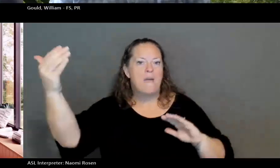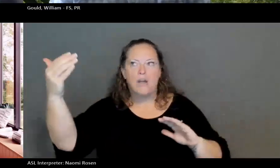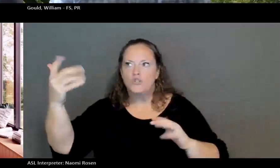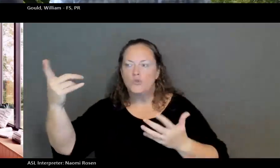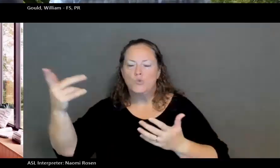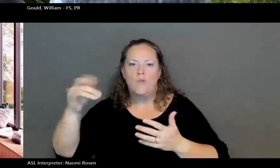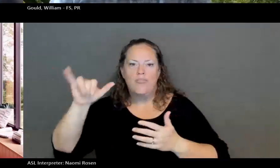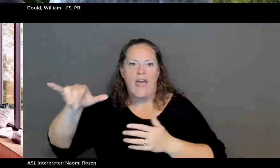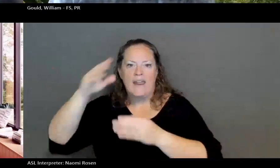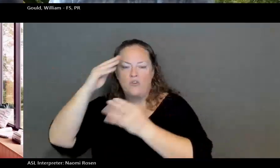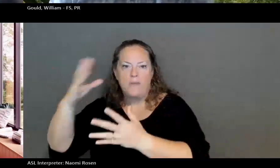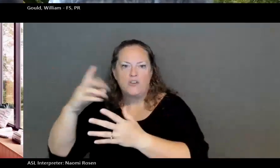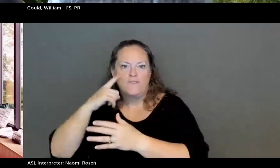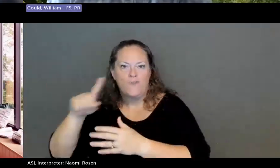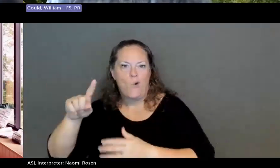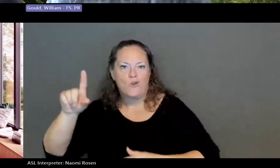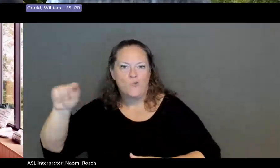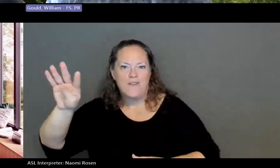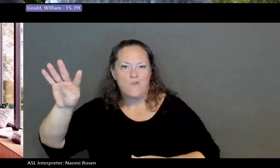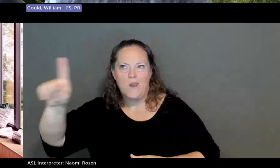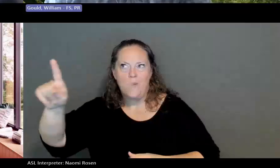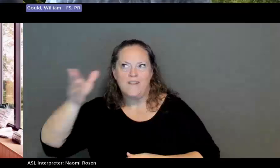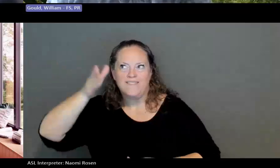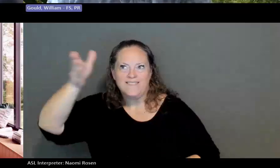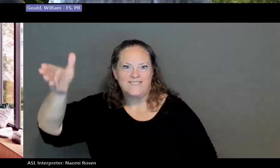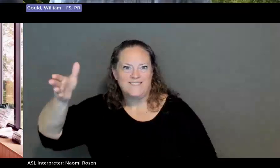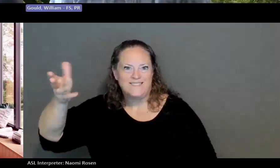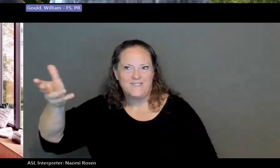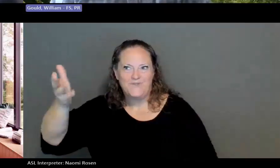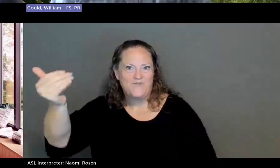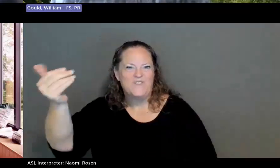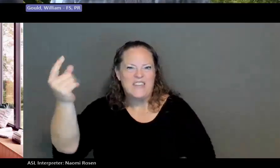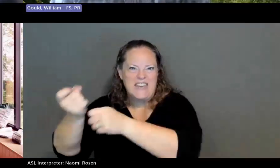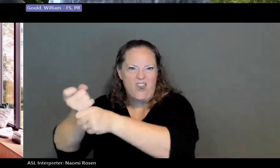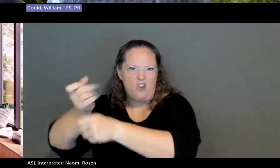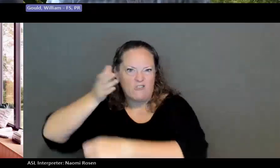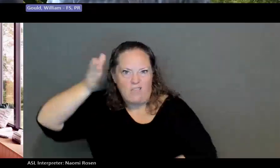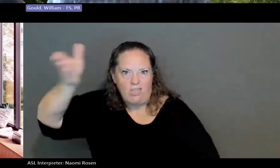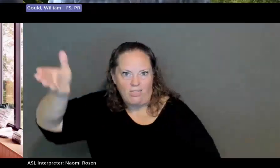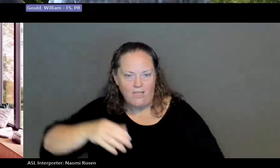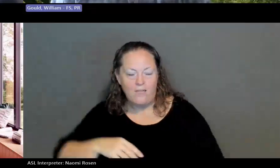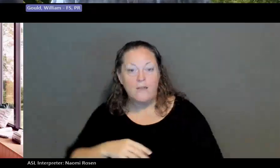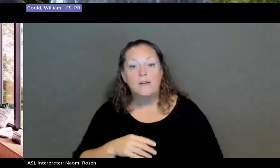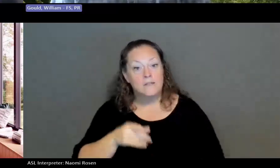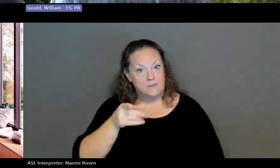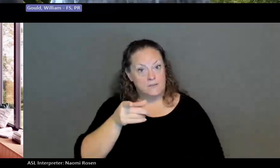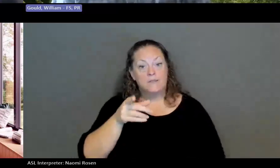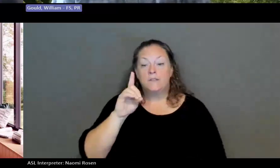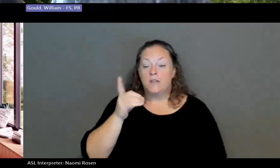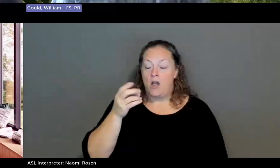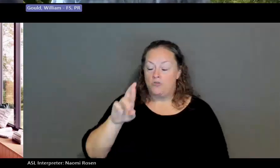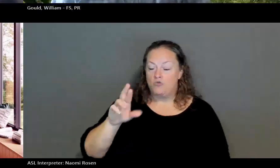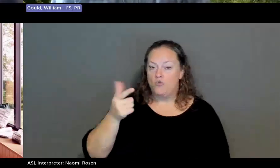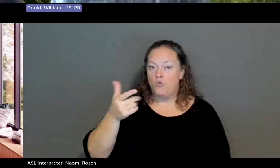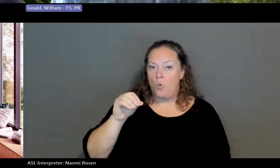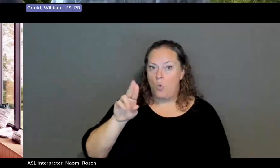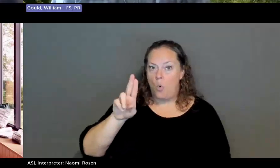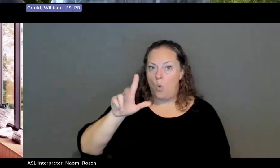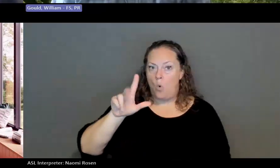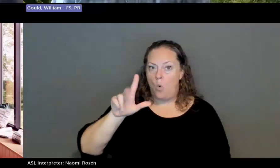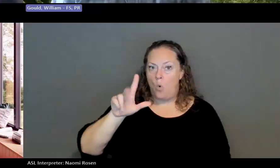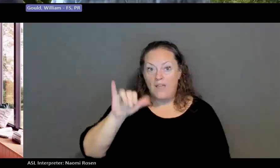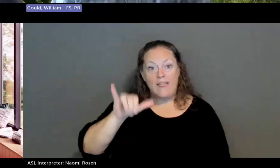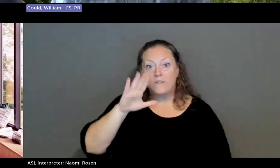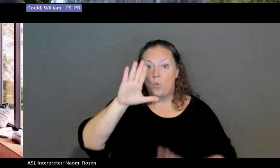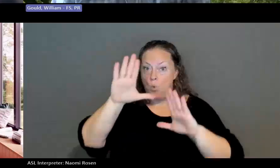60, which is not here? Yeah, I think that's a great question. And our use